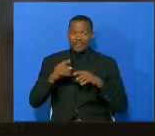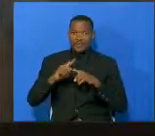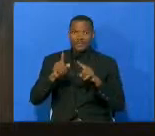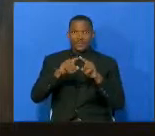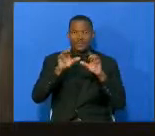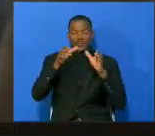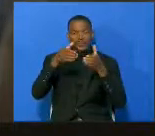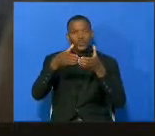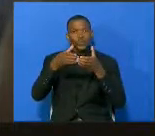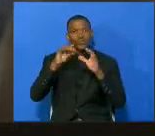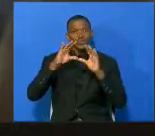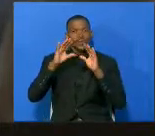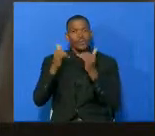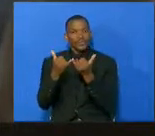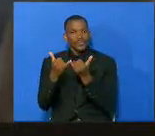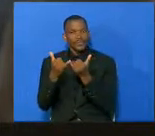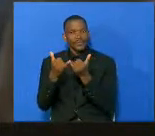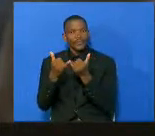global community.